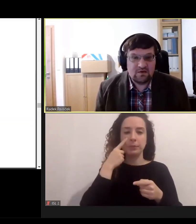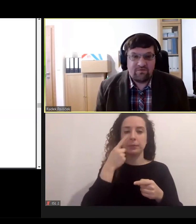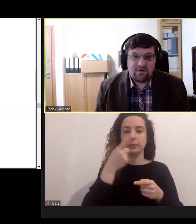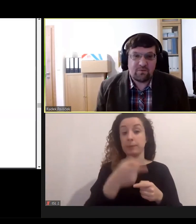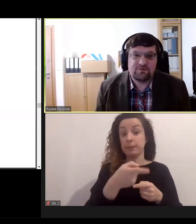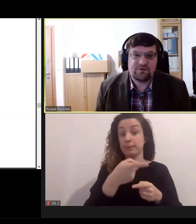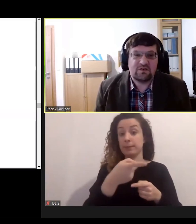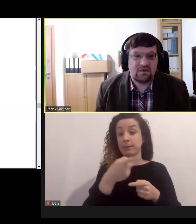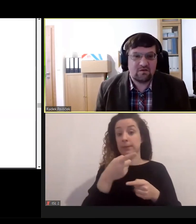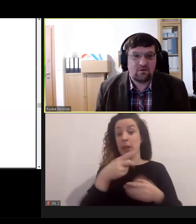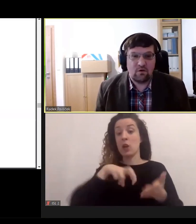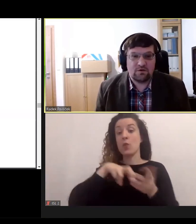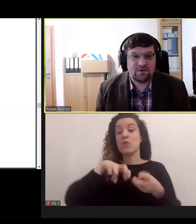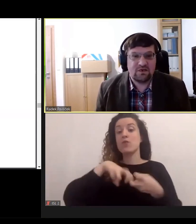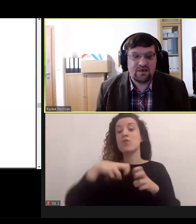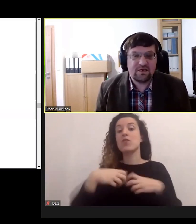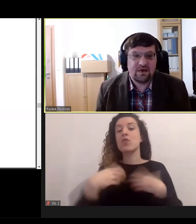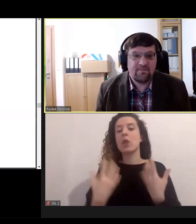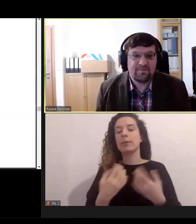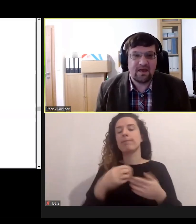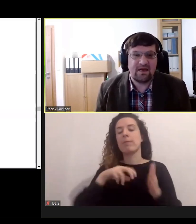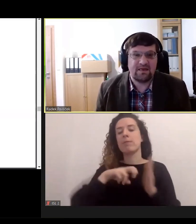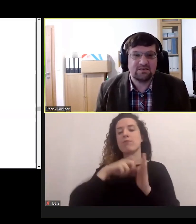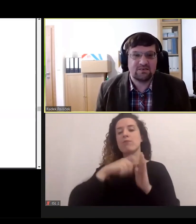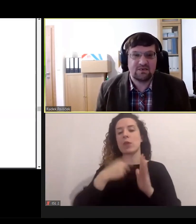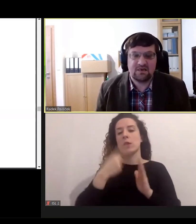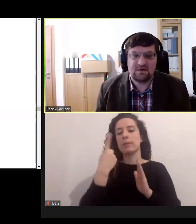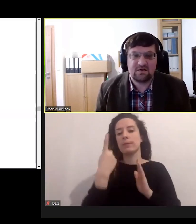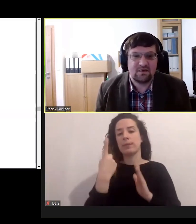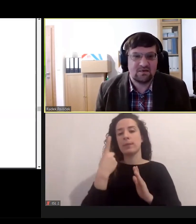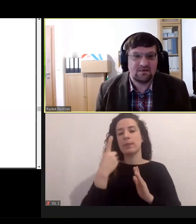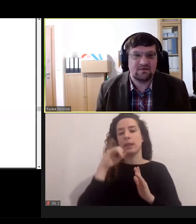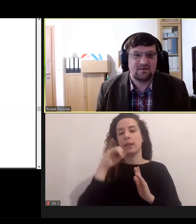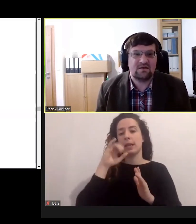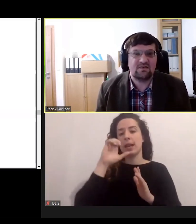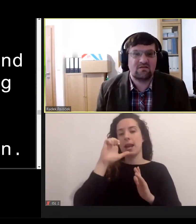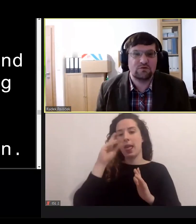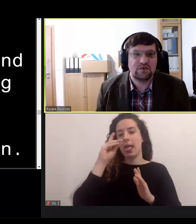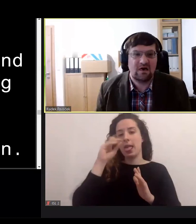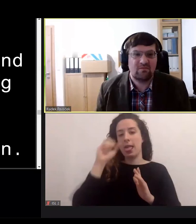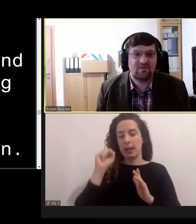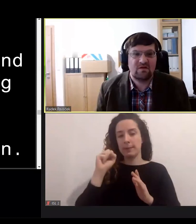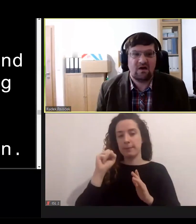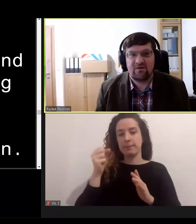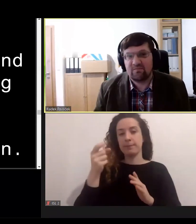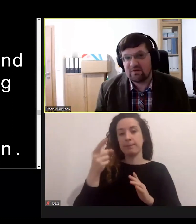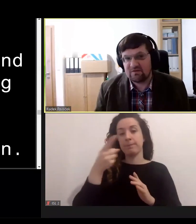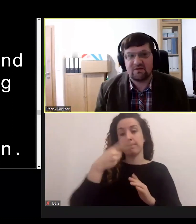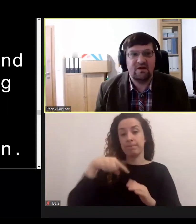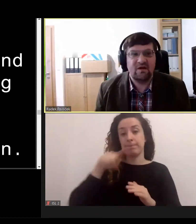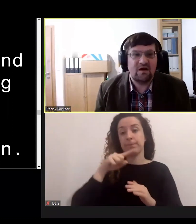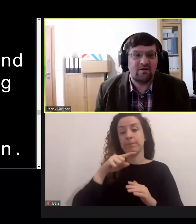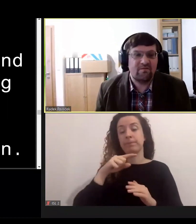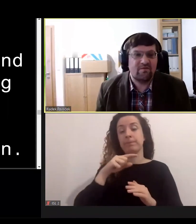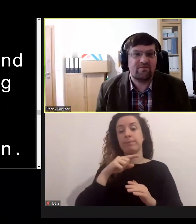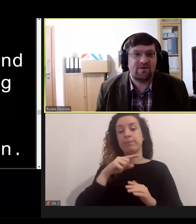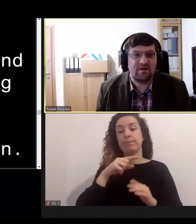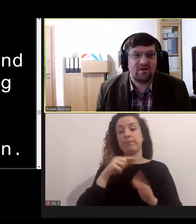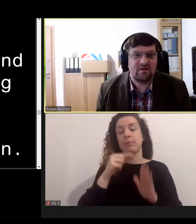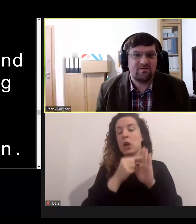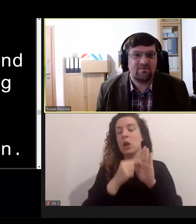our activities and services, since you can imagine that the Theresia Center is a sort of a